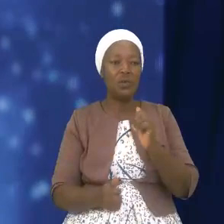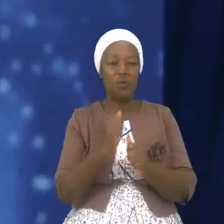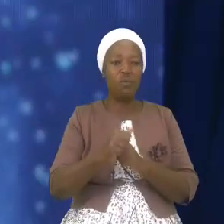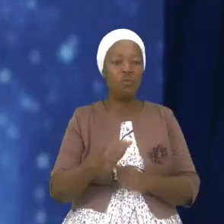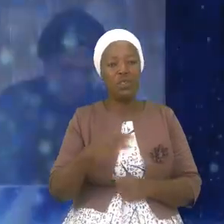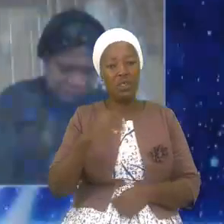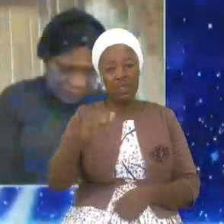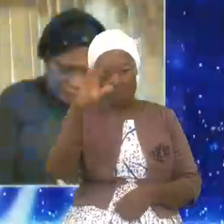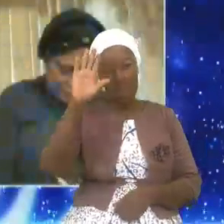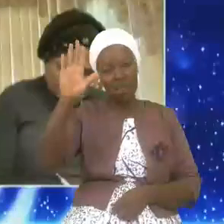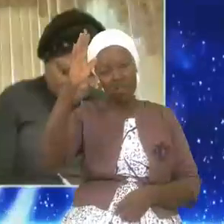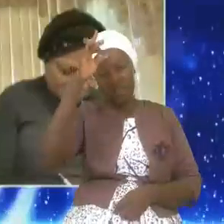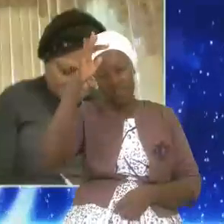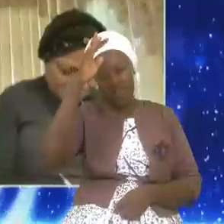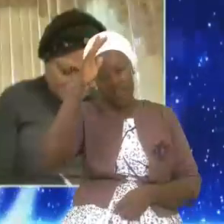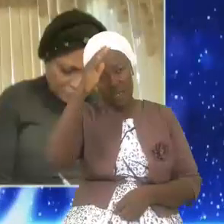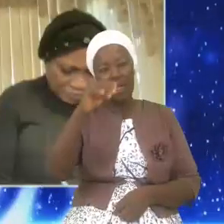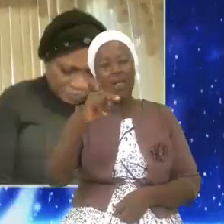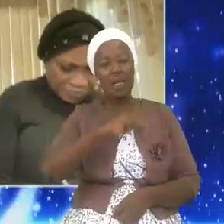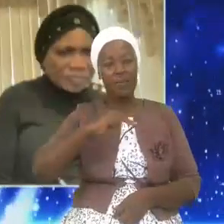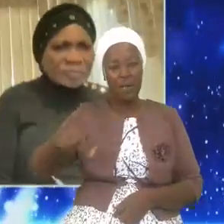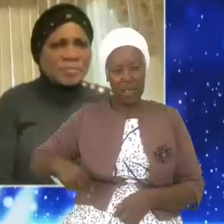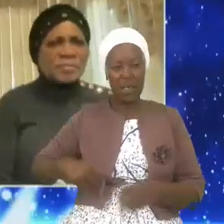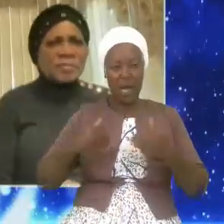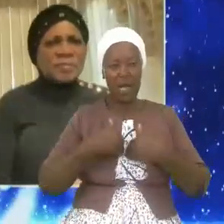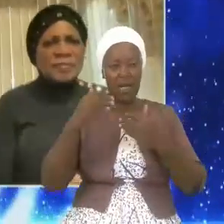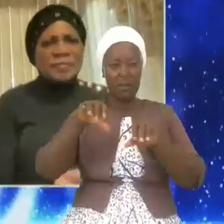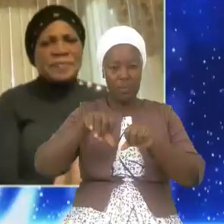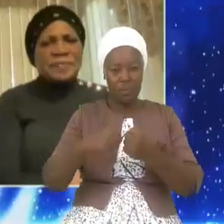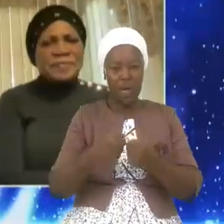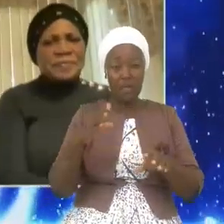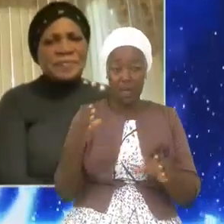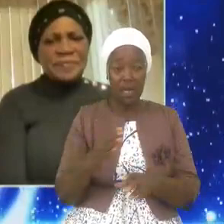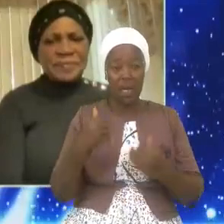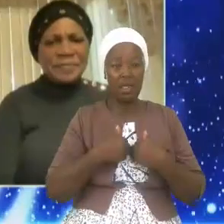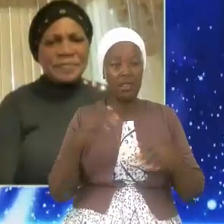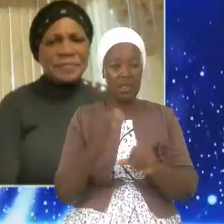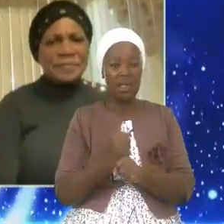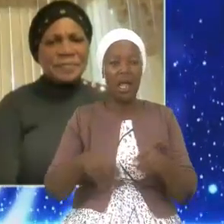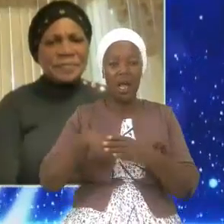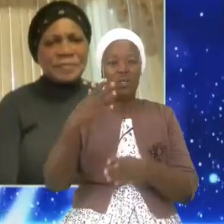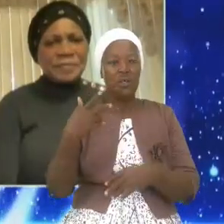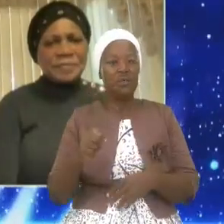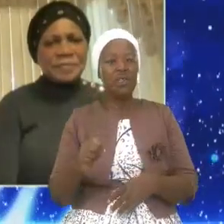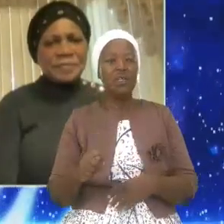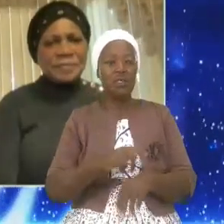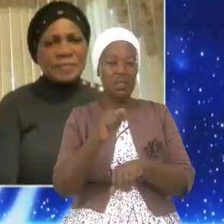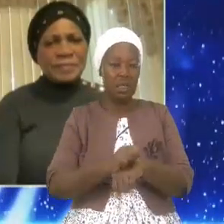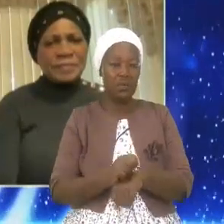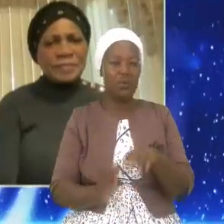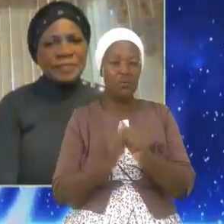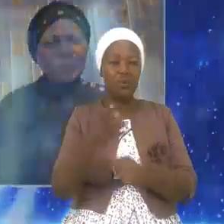his wives and his concubines might drink therein. Not only that he